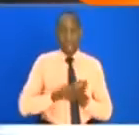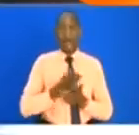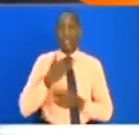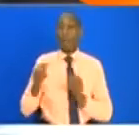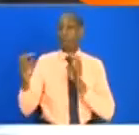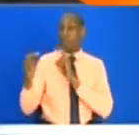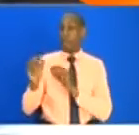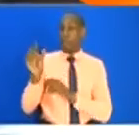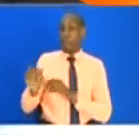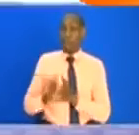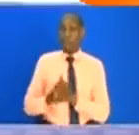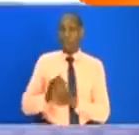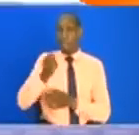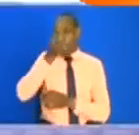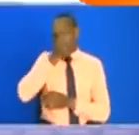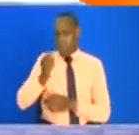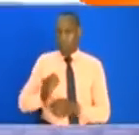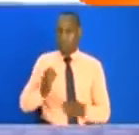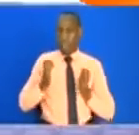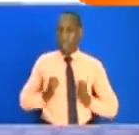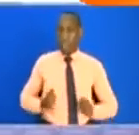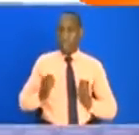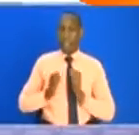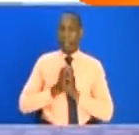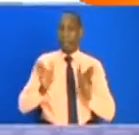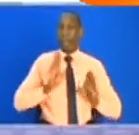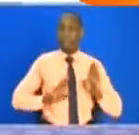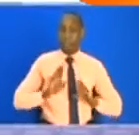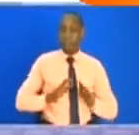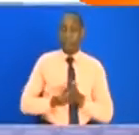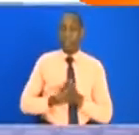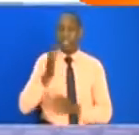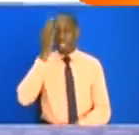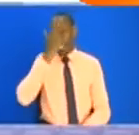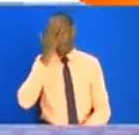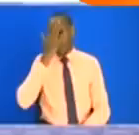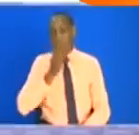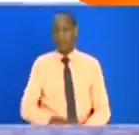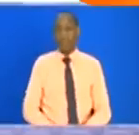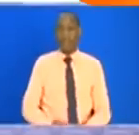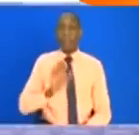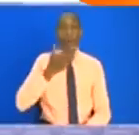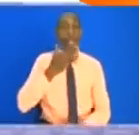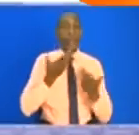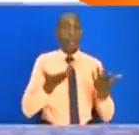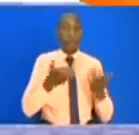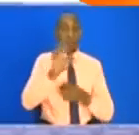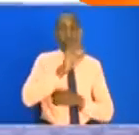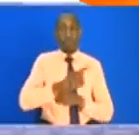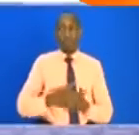want to face a man who has no regard for ethics, public morals, or shame. How do you respond to that?